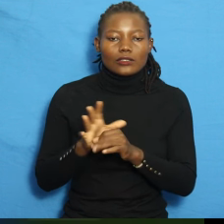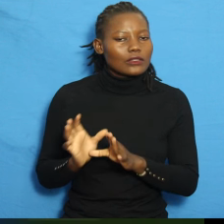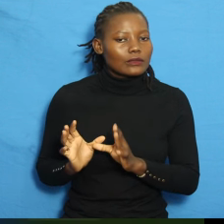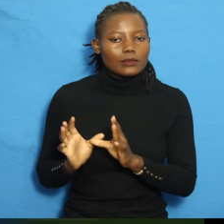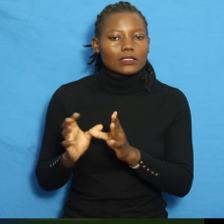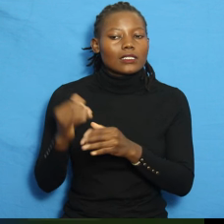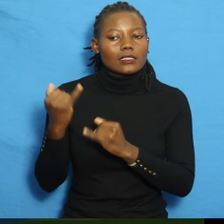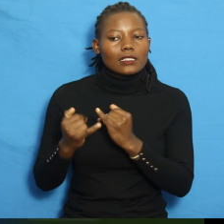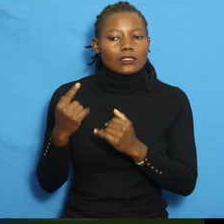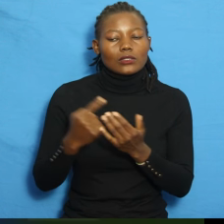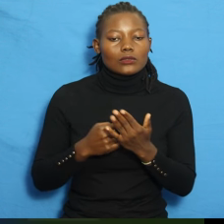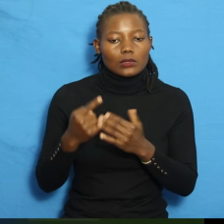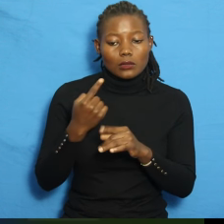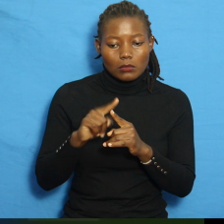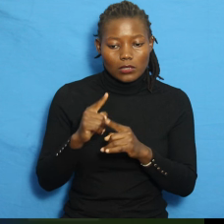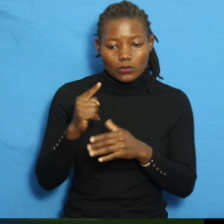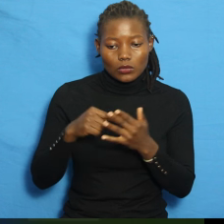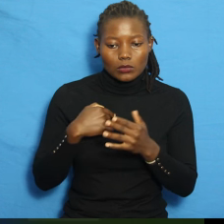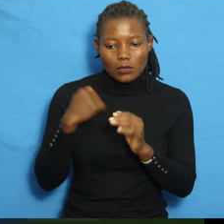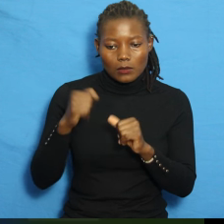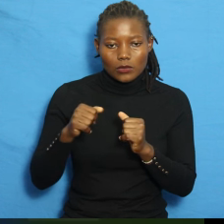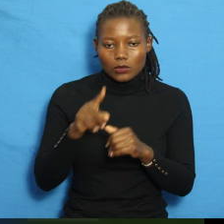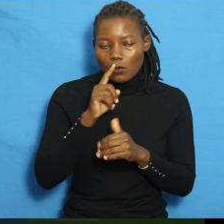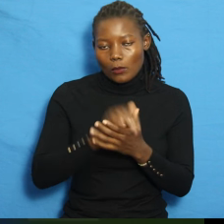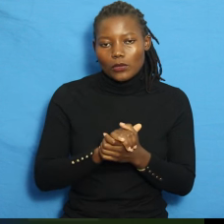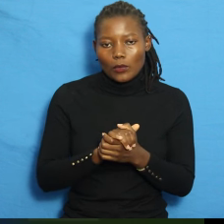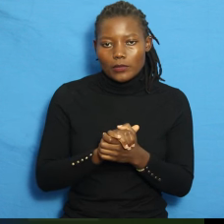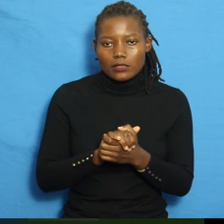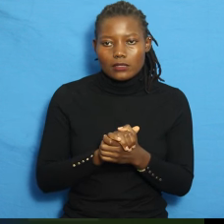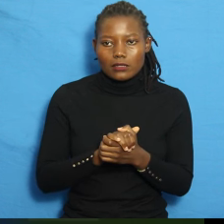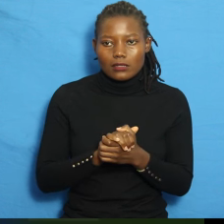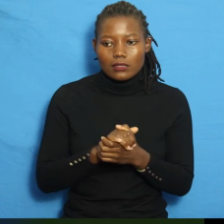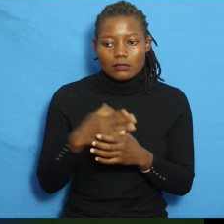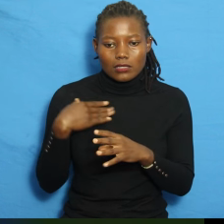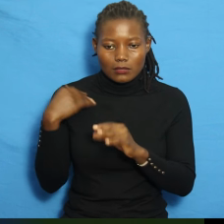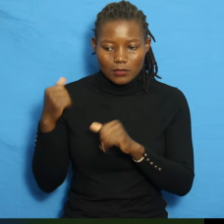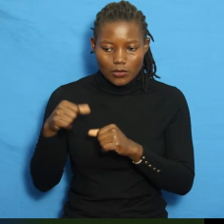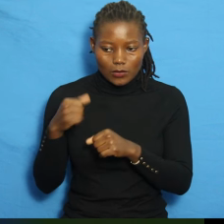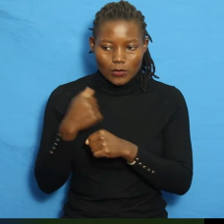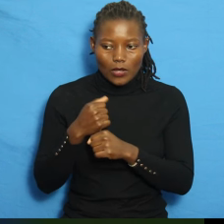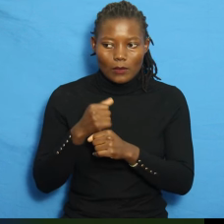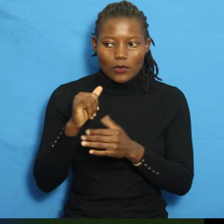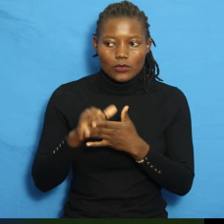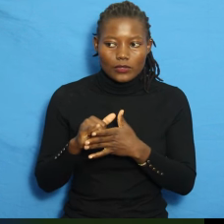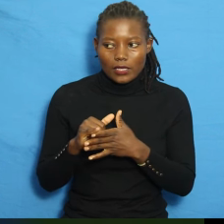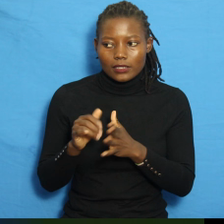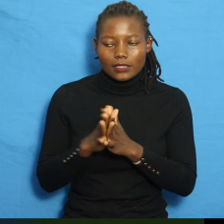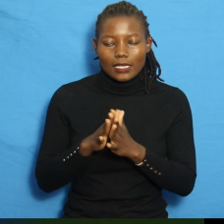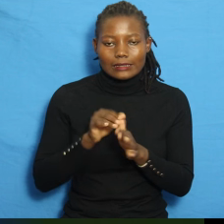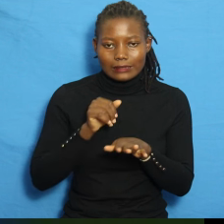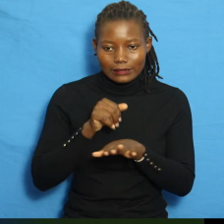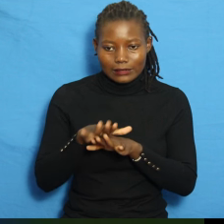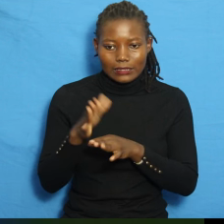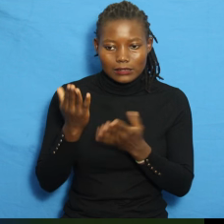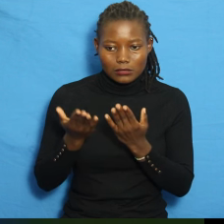in the last 1 week. But what I can promise is that I can be able to do that and send,